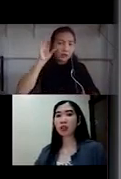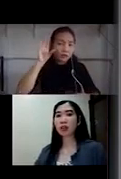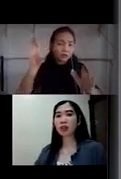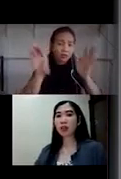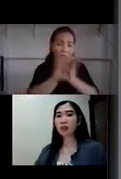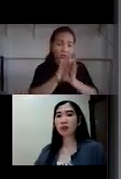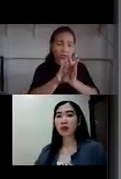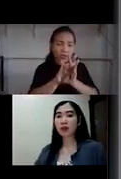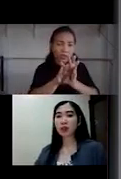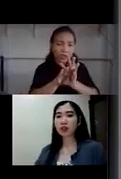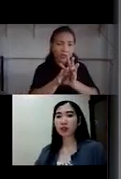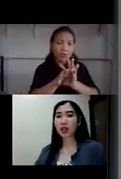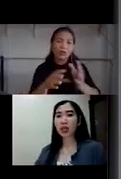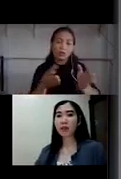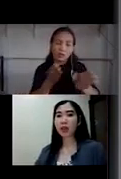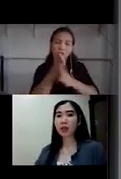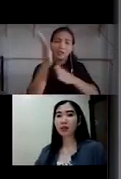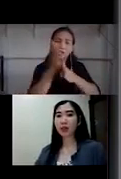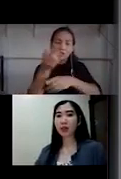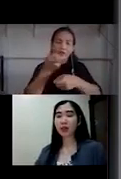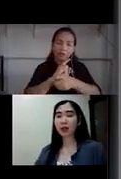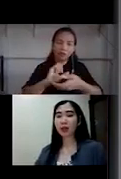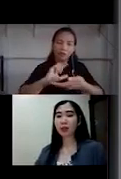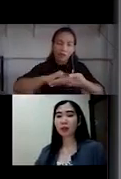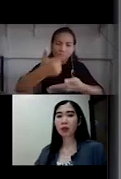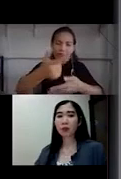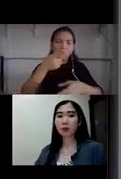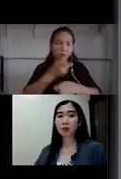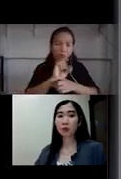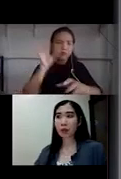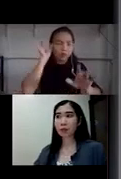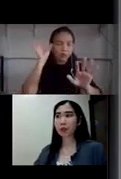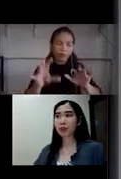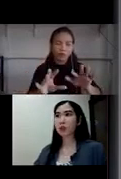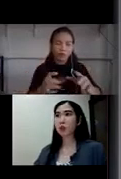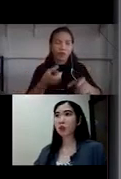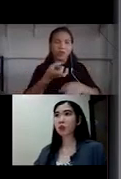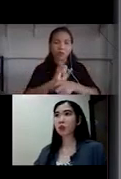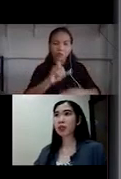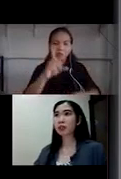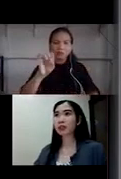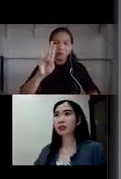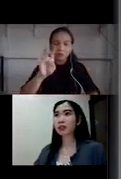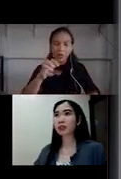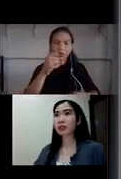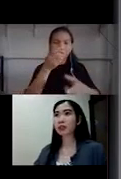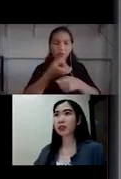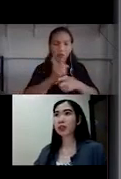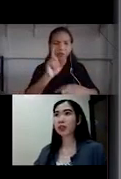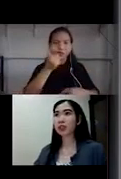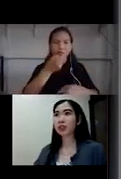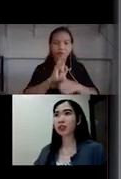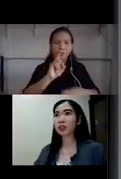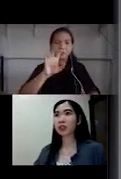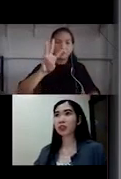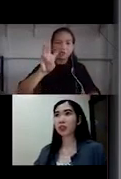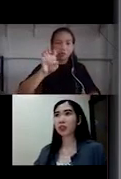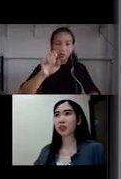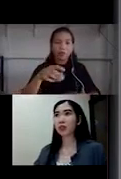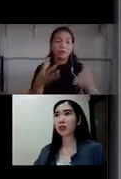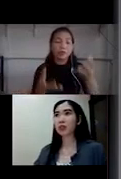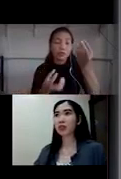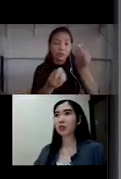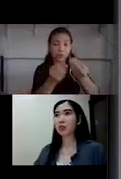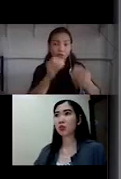computer or from our drive or from the web. So to do that, just click the insert